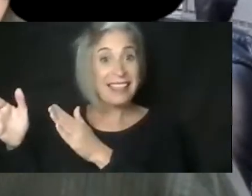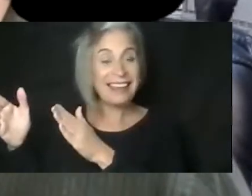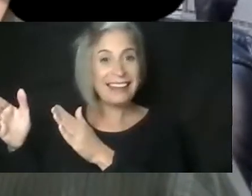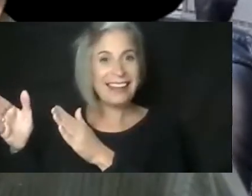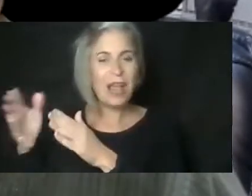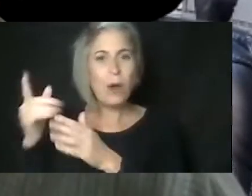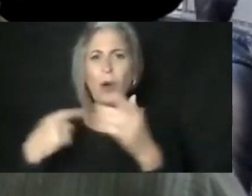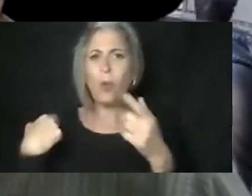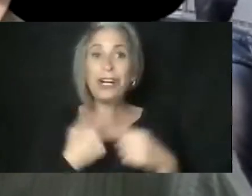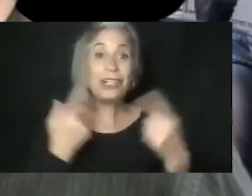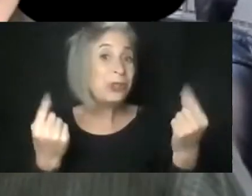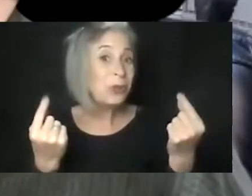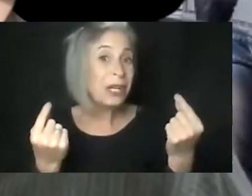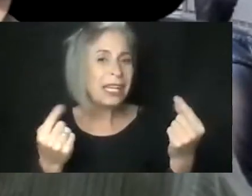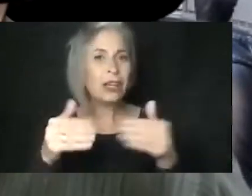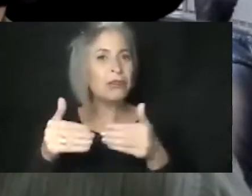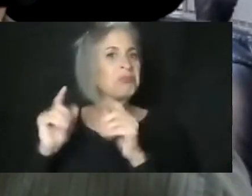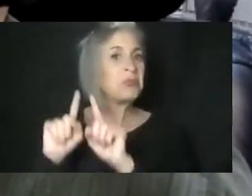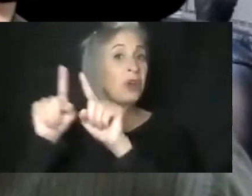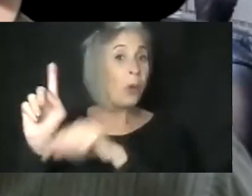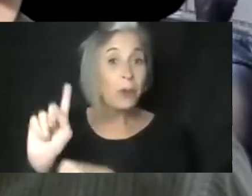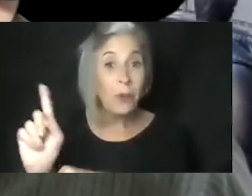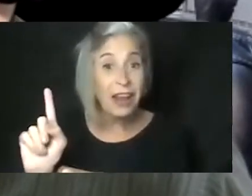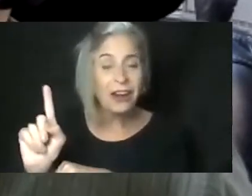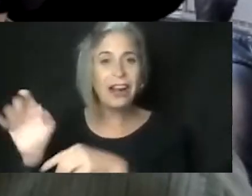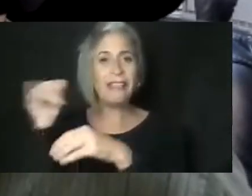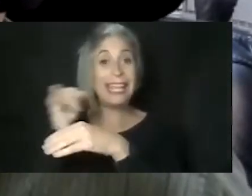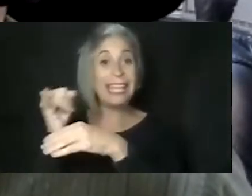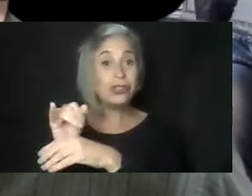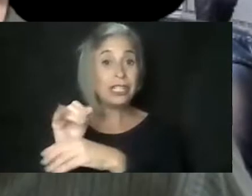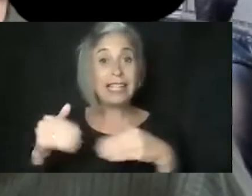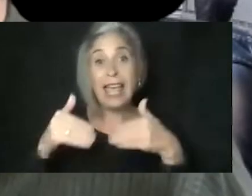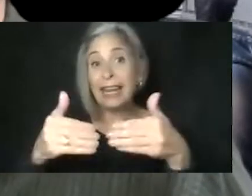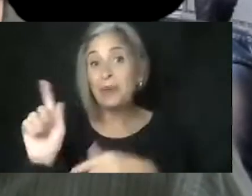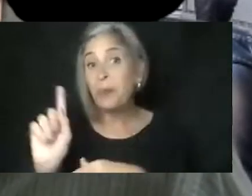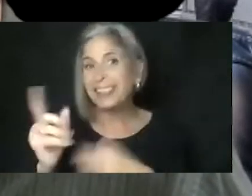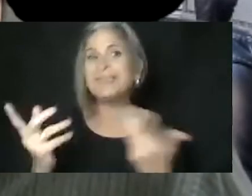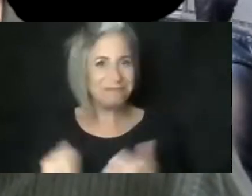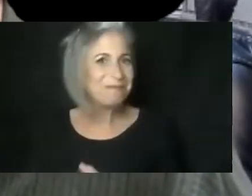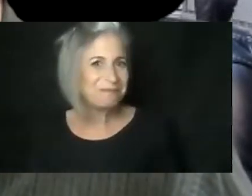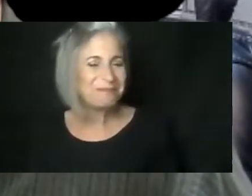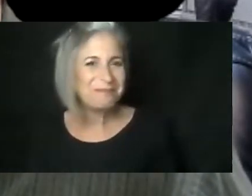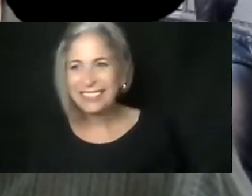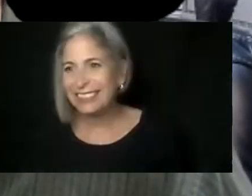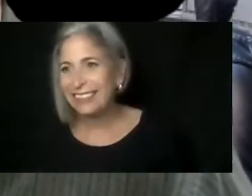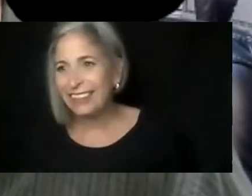talk about what we're doing, where we're heading, and what the industry is doing, and where it's heading as well.